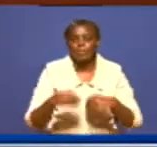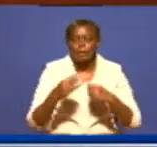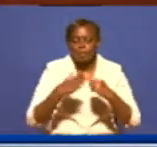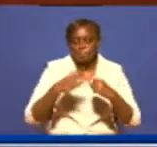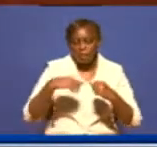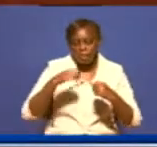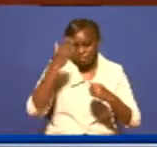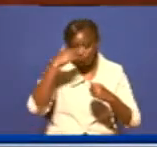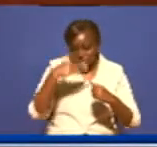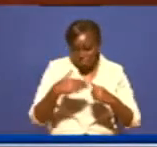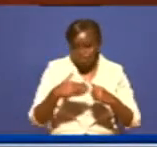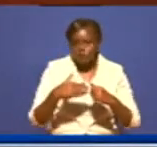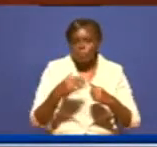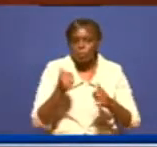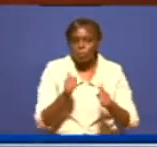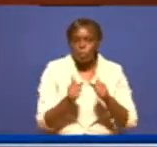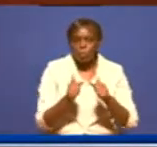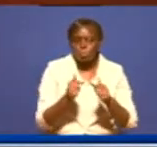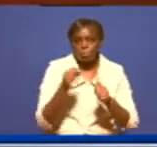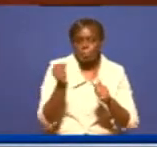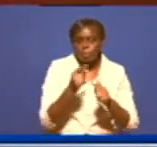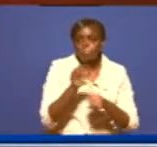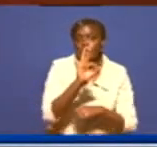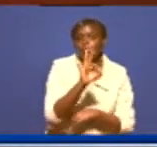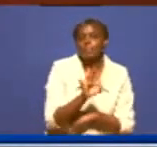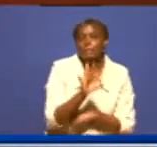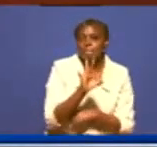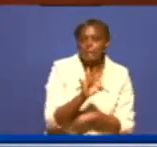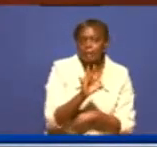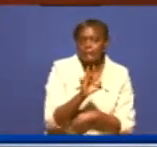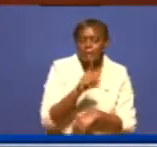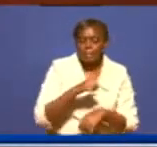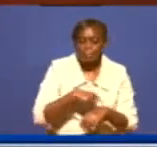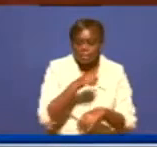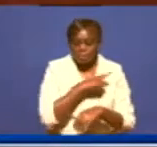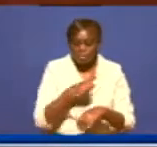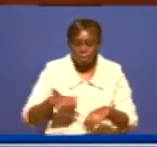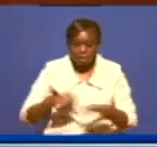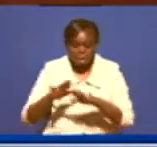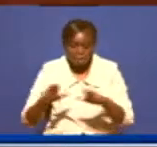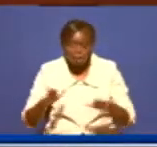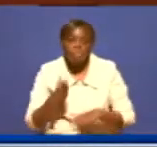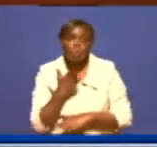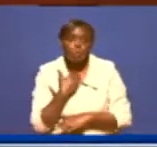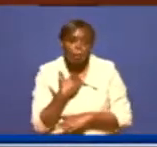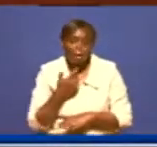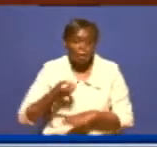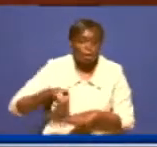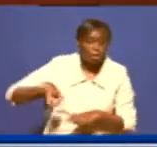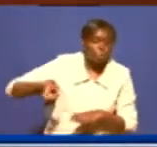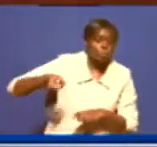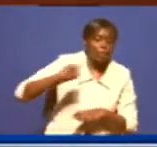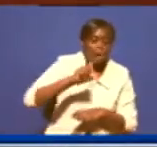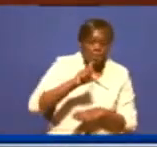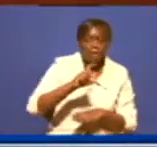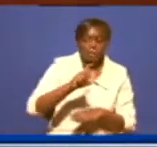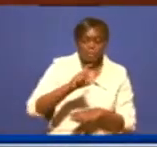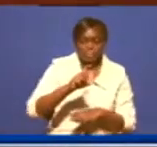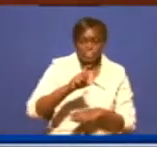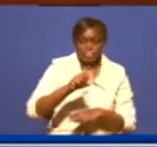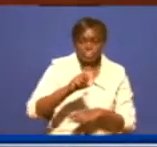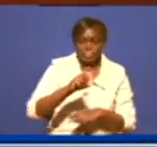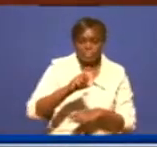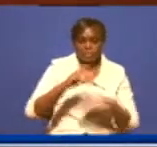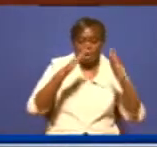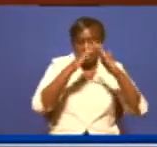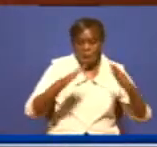or 90 days, that is around 3 months, that when a landlord has an intention of increasing residential property